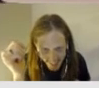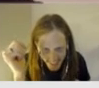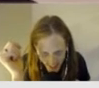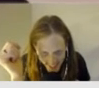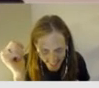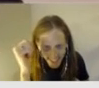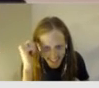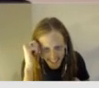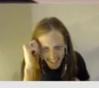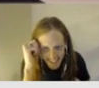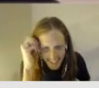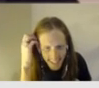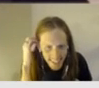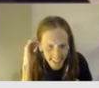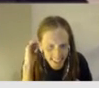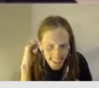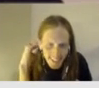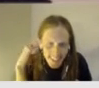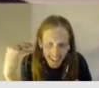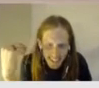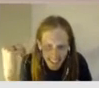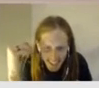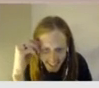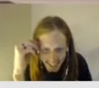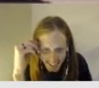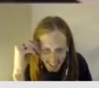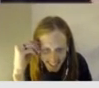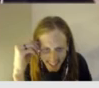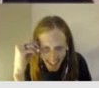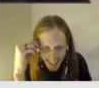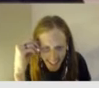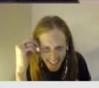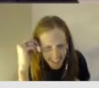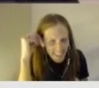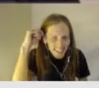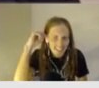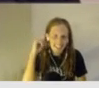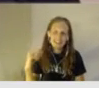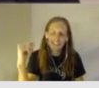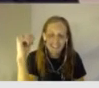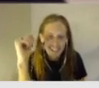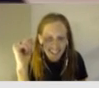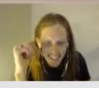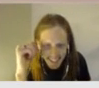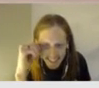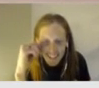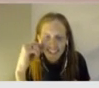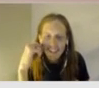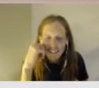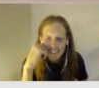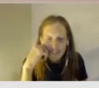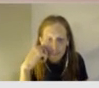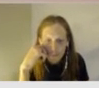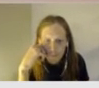It's interesting. Yeah, I think that's how we like to identify ourselves, you know. Yeah. But and listen, I think gear can build community.